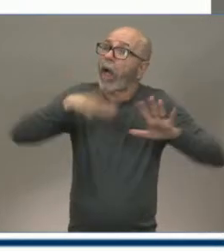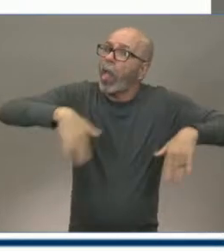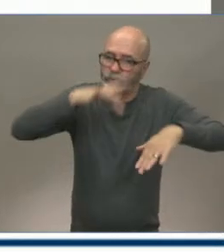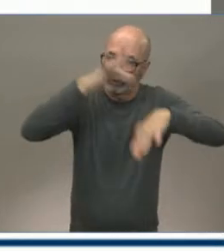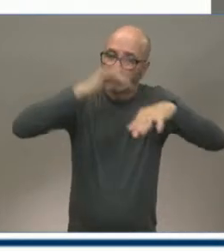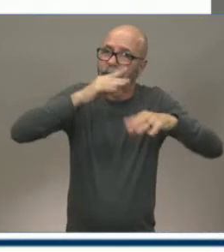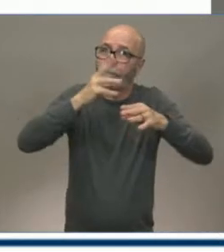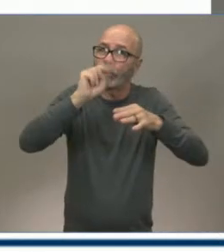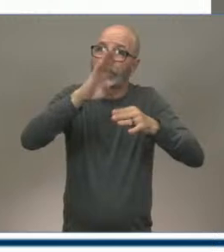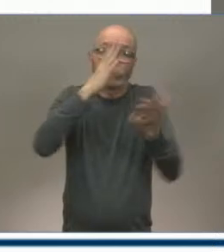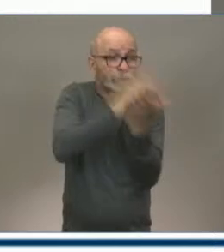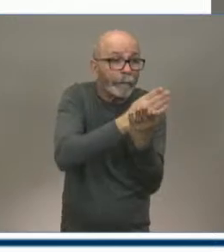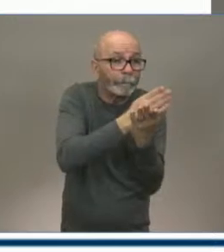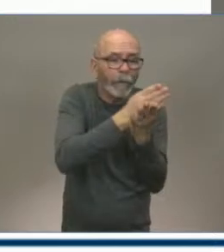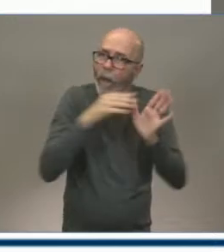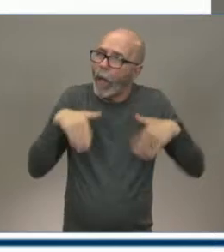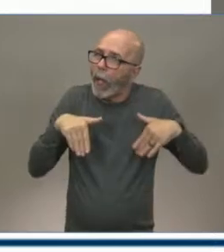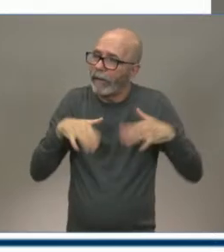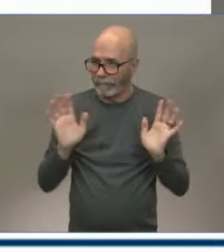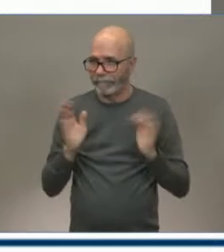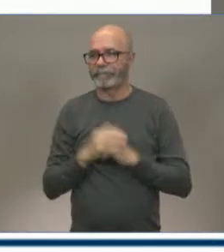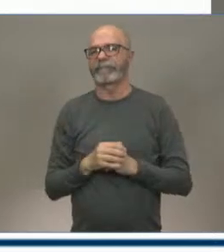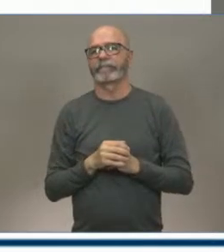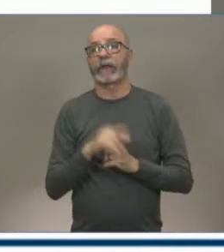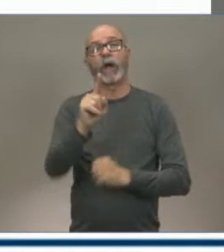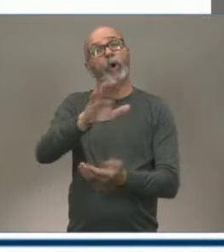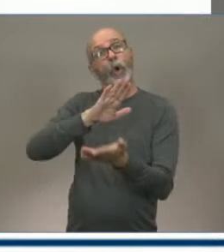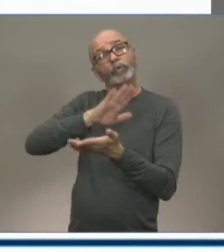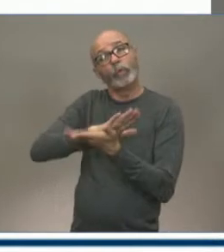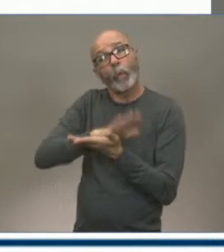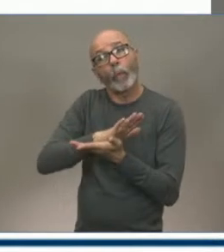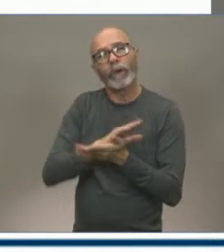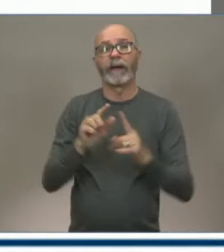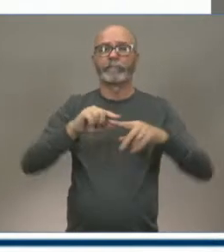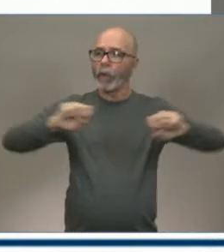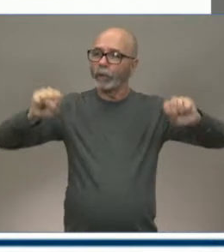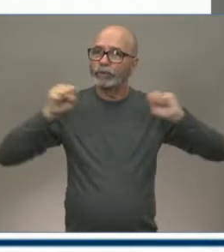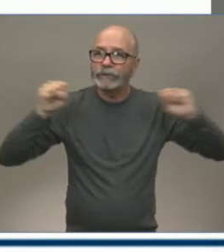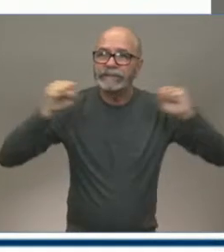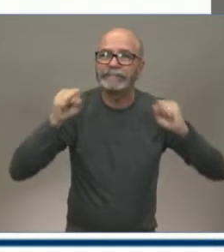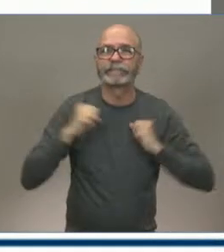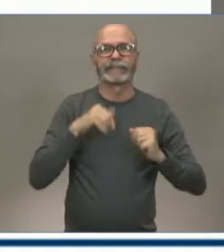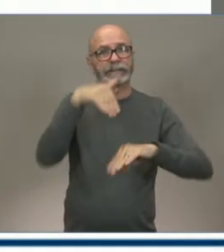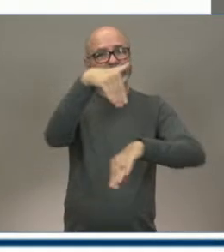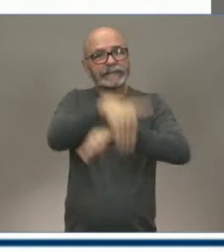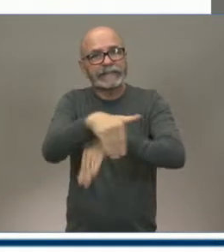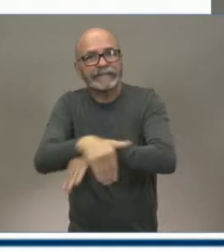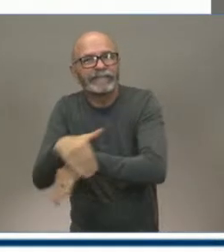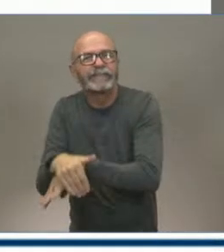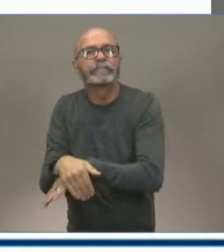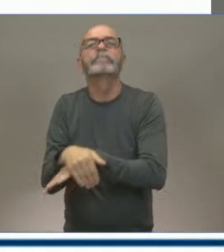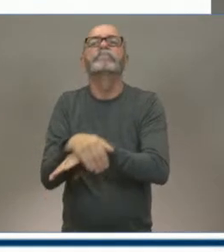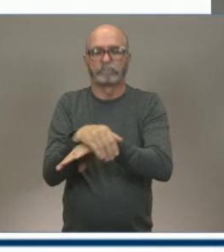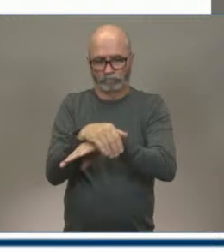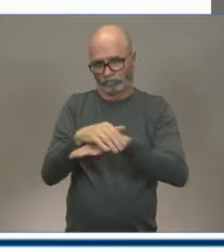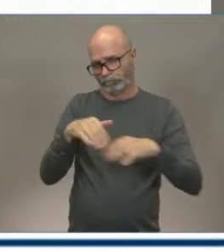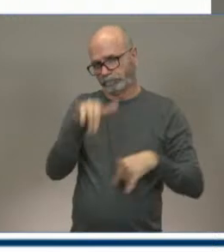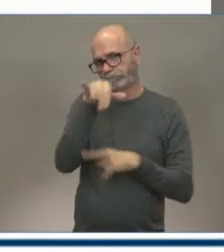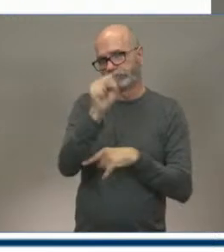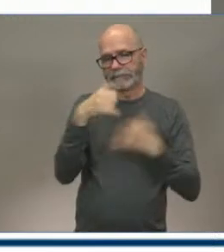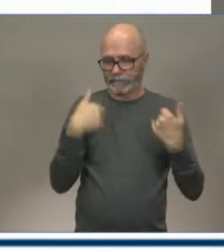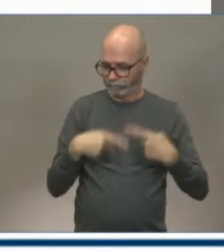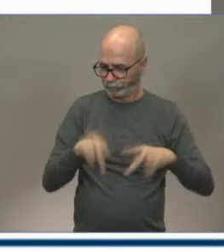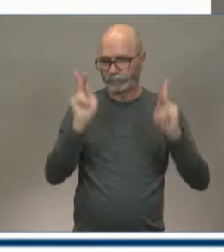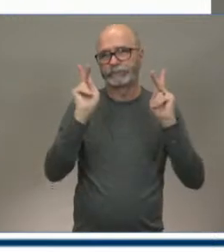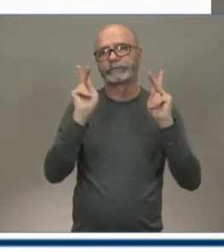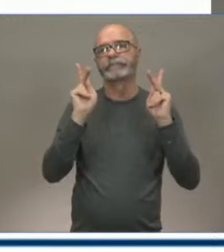school gyms for evening activities can resume as well, as long as these activities follow